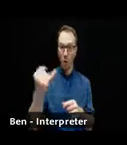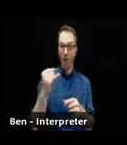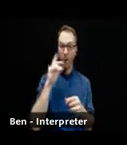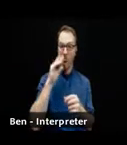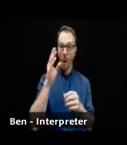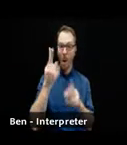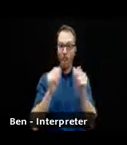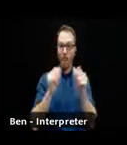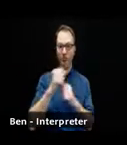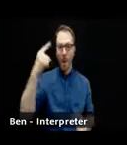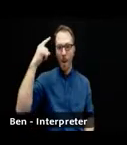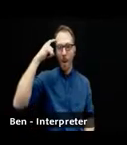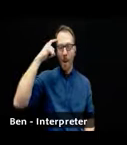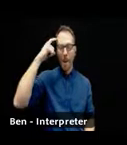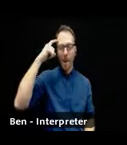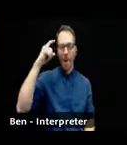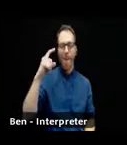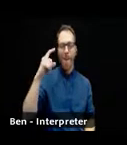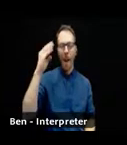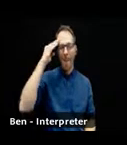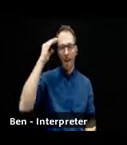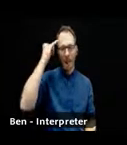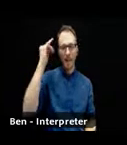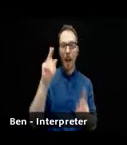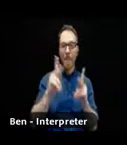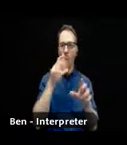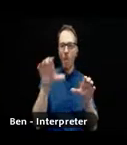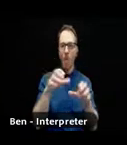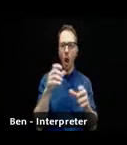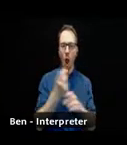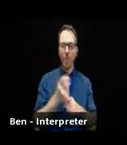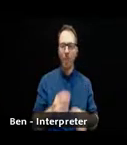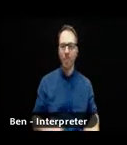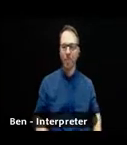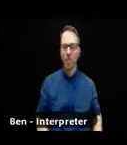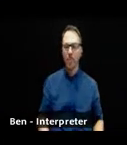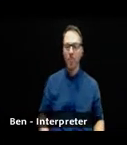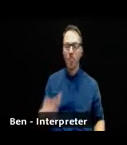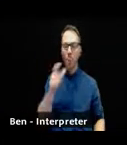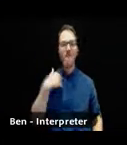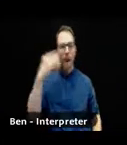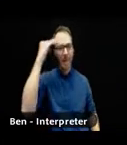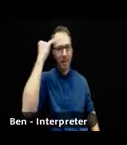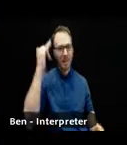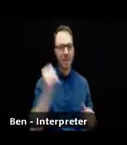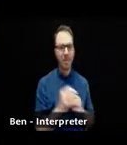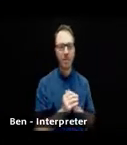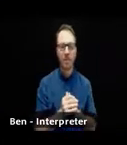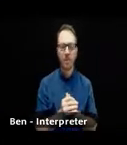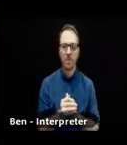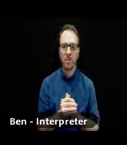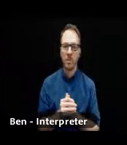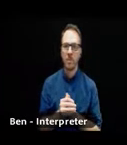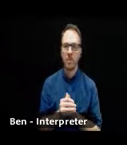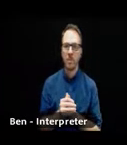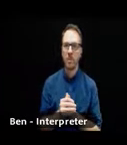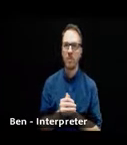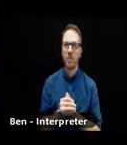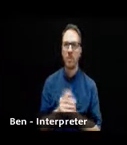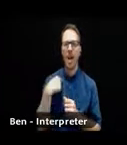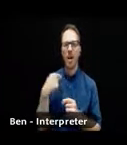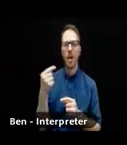mental illness? I mean, those who have done harm, who have mental illness. That was a lot of things. Let me see if I can scroll back